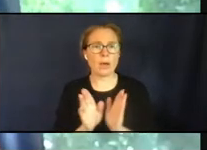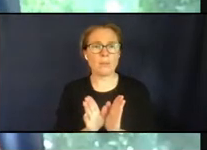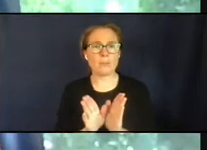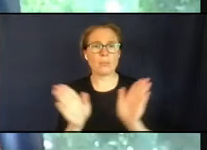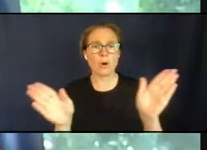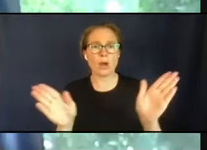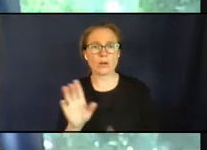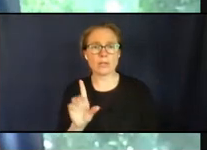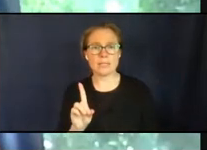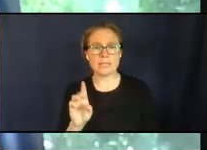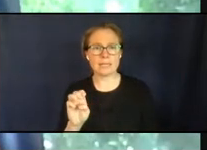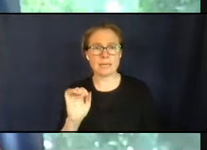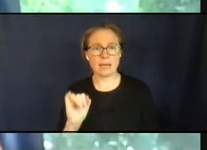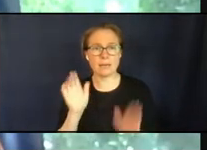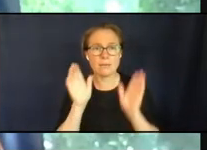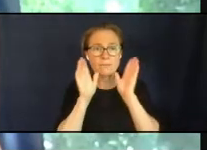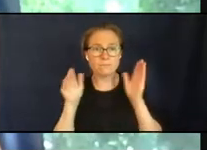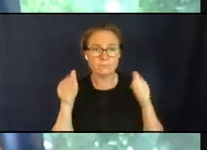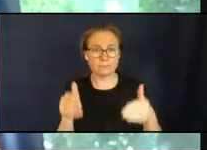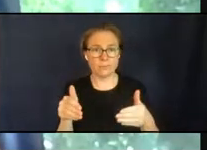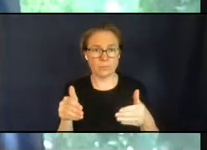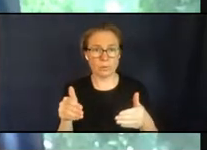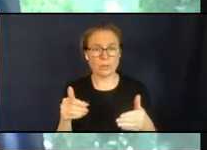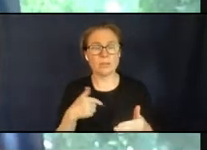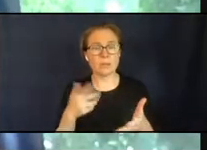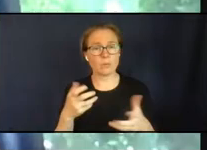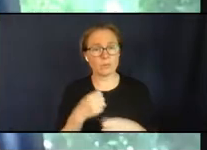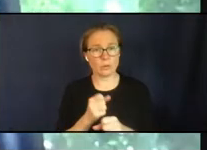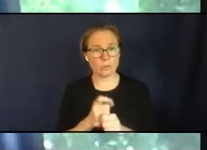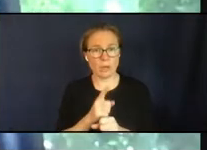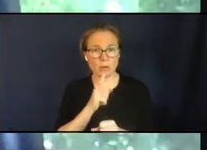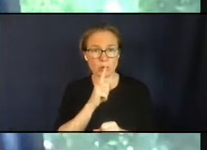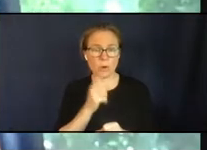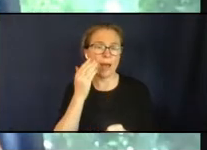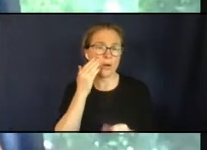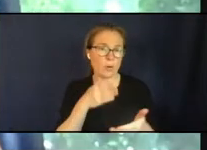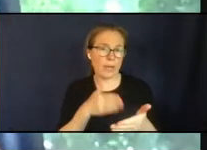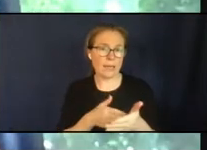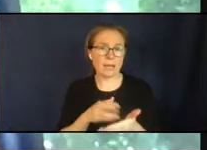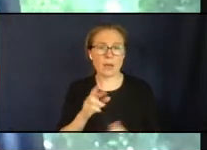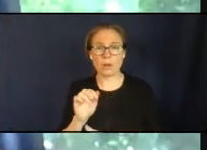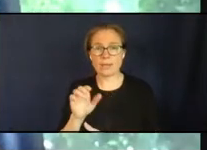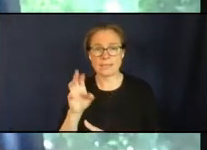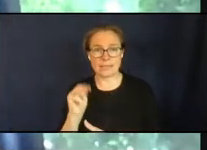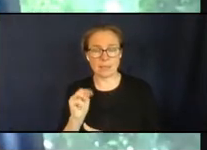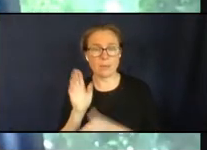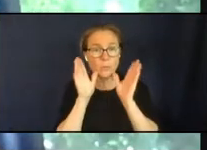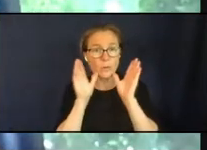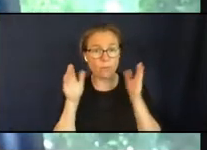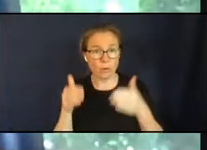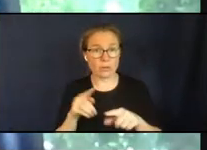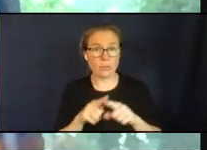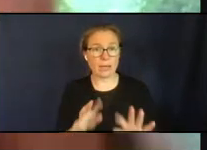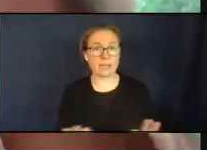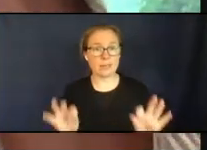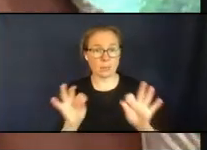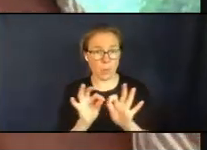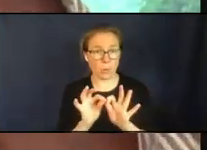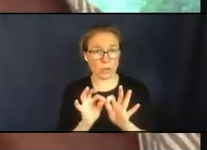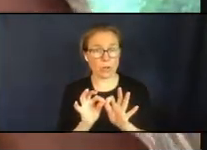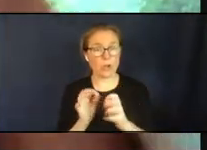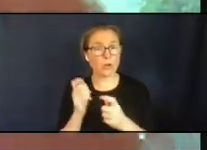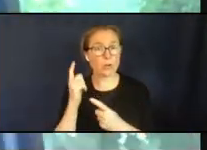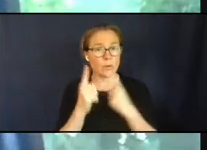focus and wanted to make sure that I know that anti-racism is definitely a focus, but it's important to also consider things like